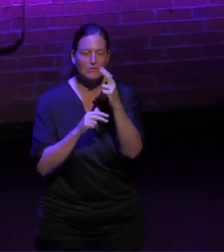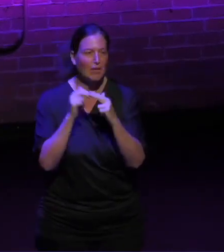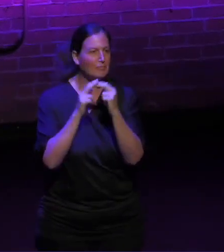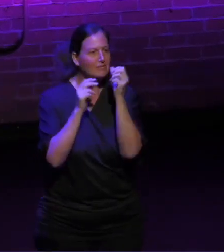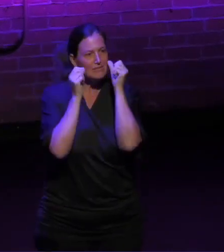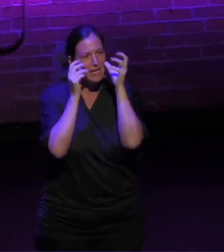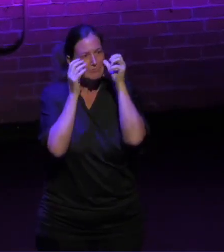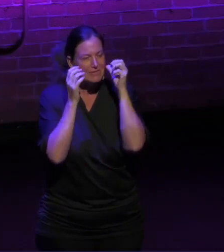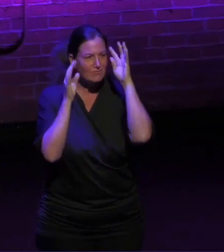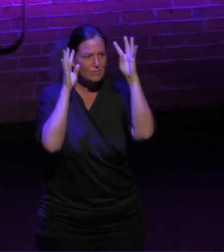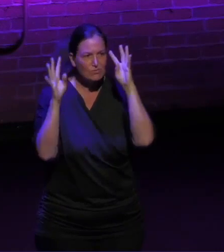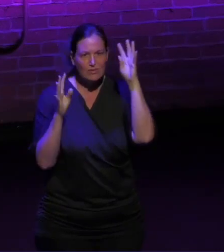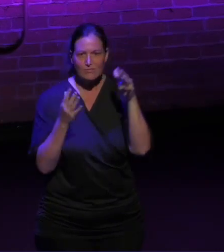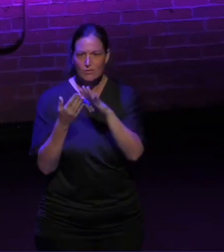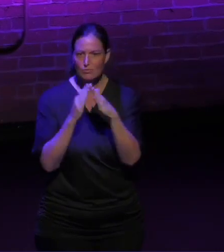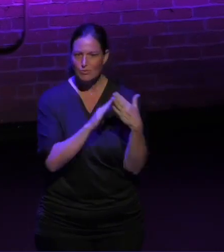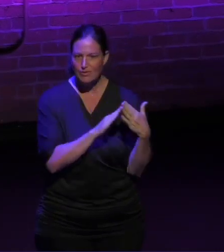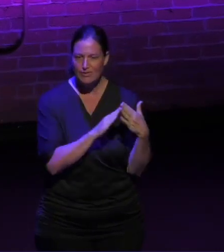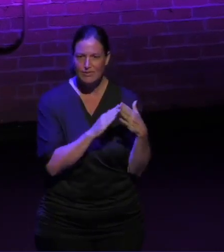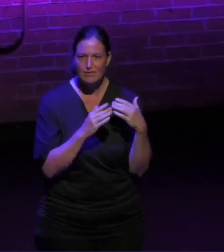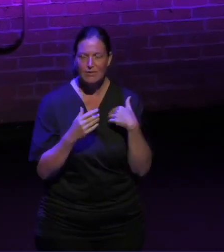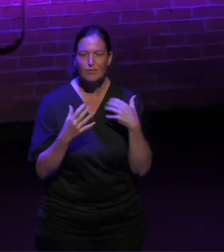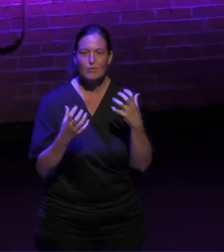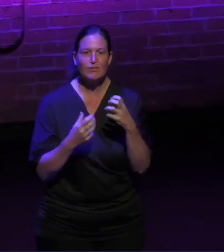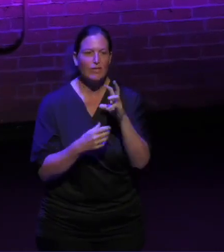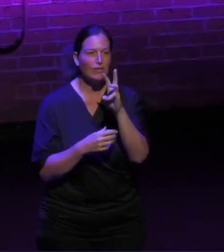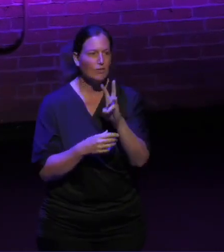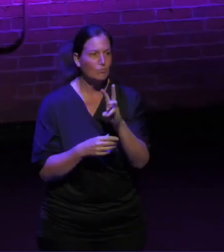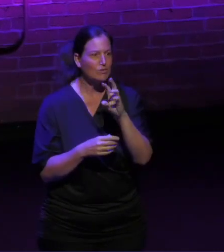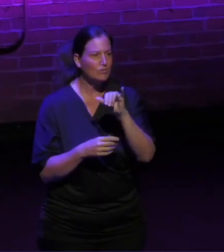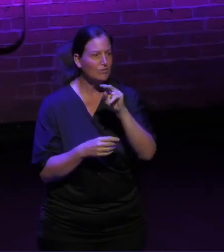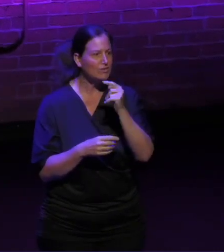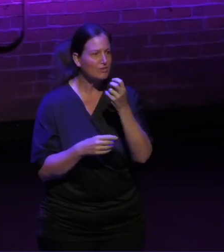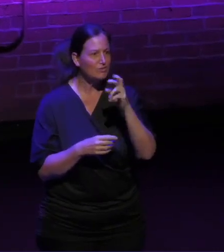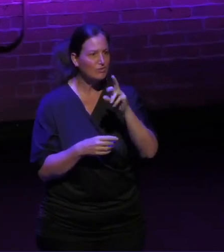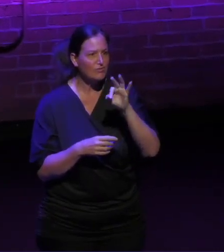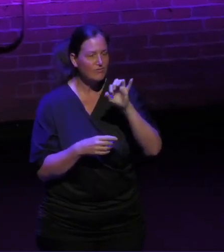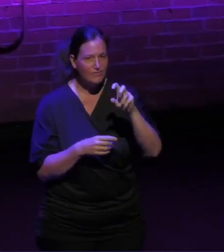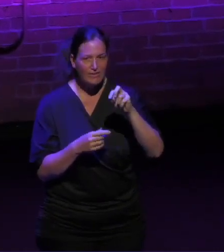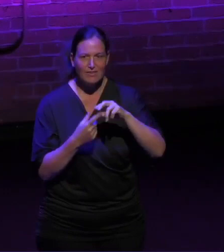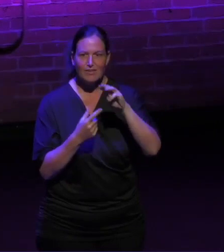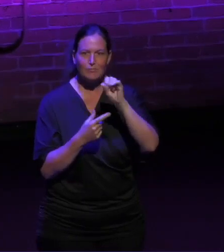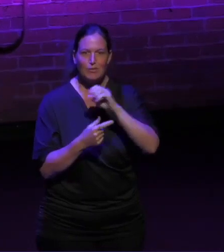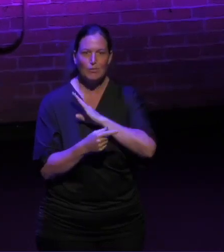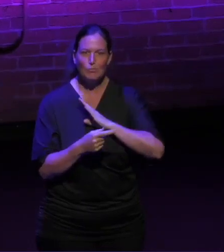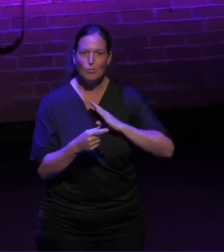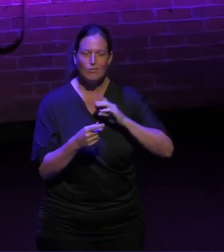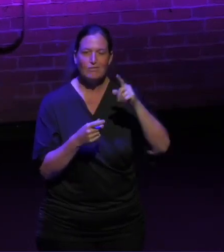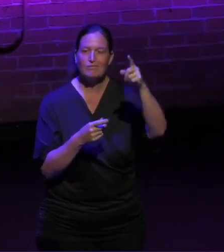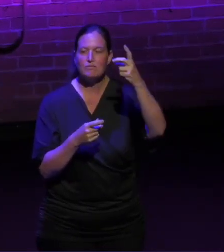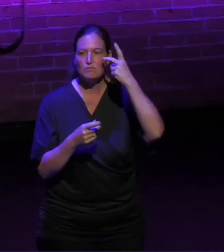amazing creative community. I want to thank Worcester Interfaith and Mass Voter Table, who you may have seen up